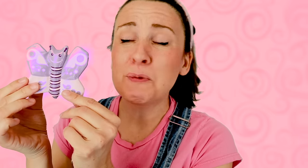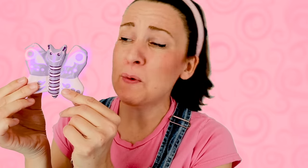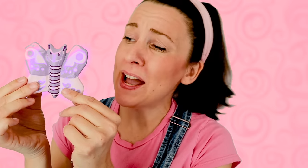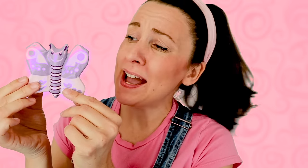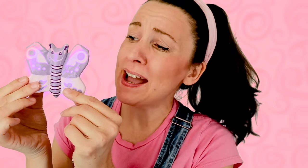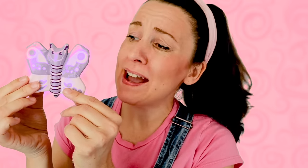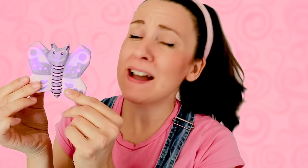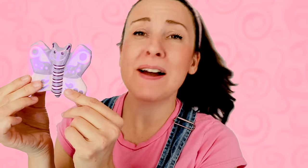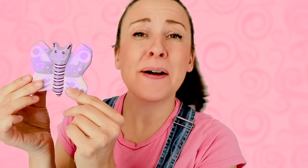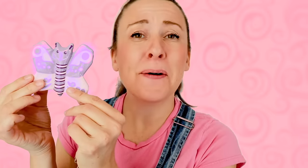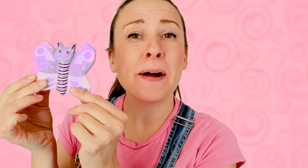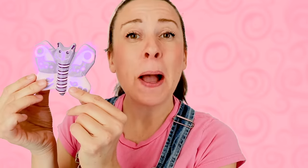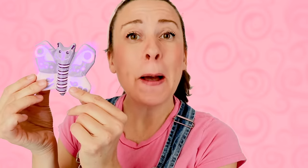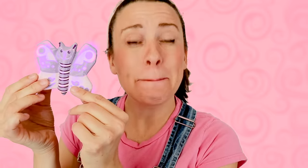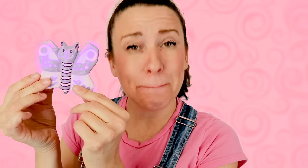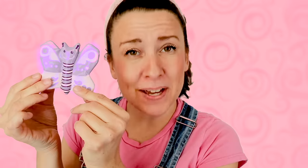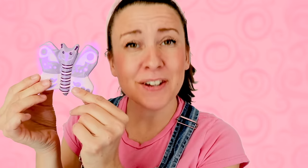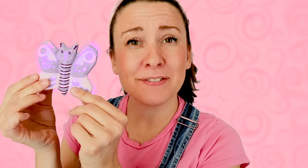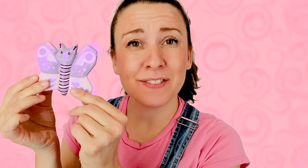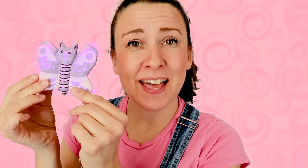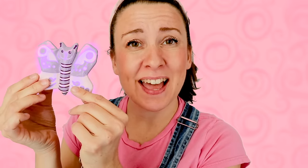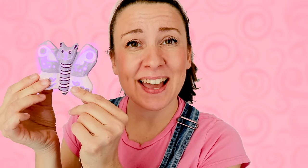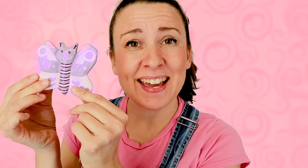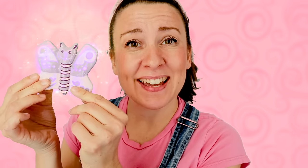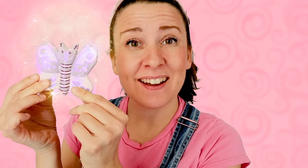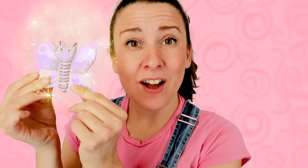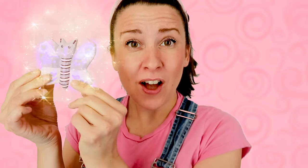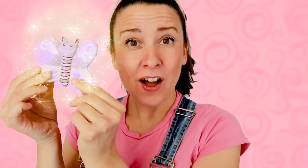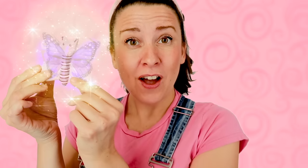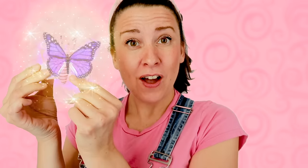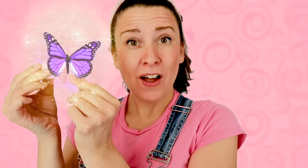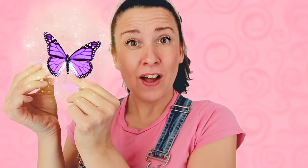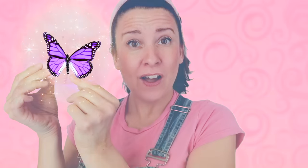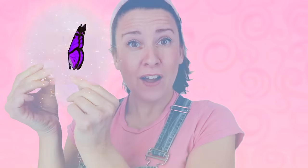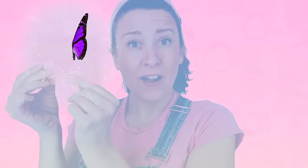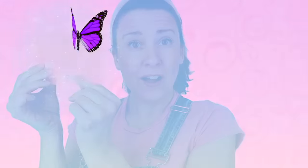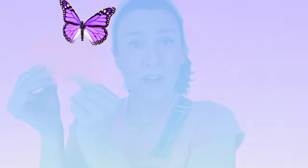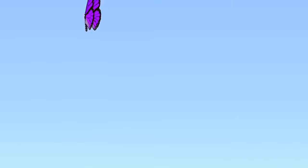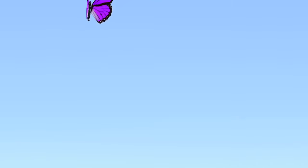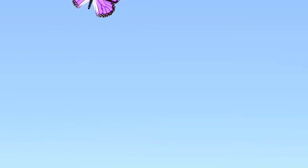butterfly. Wow, a butterfly.